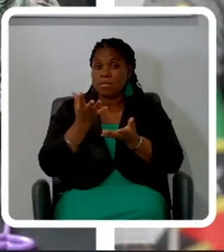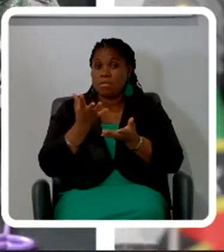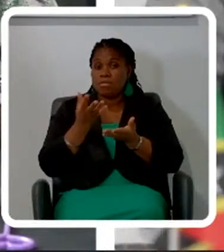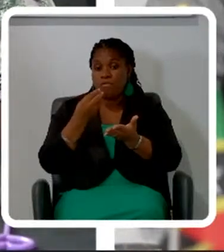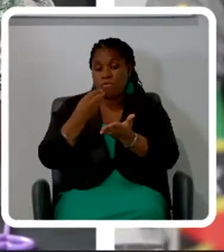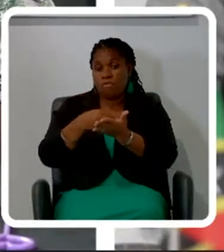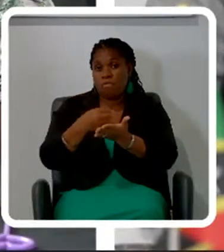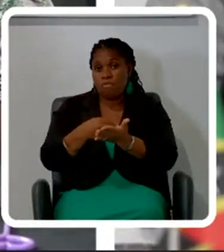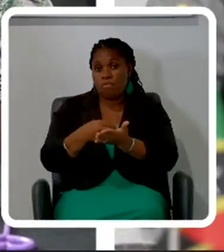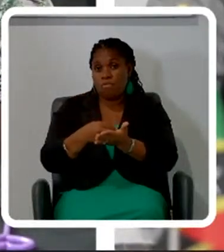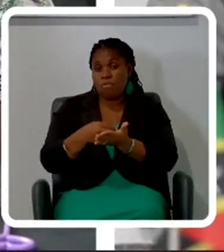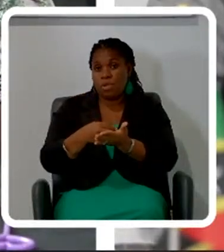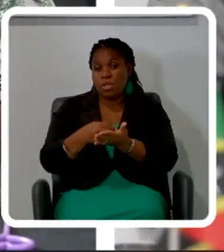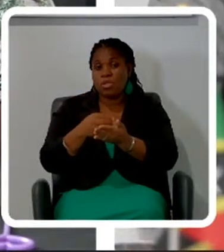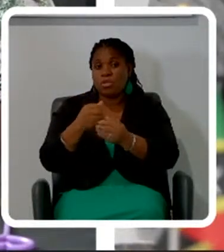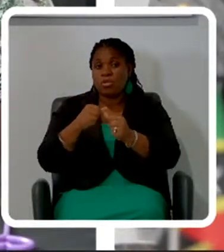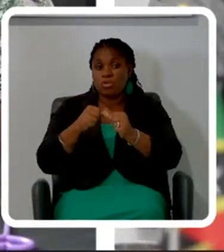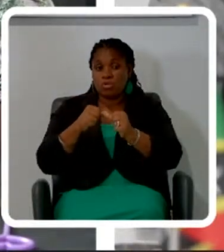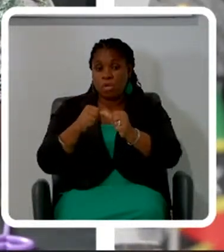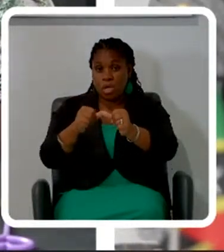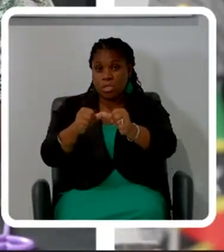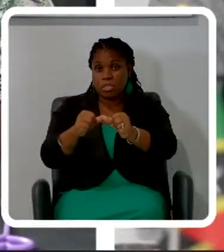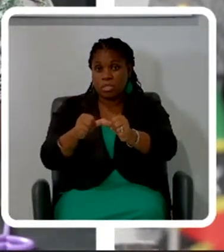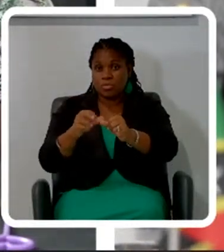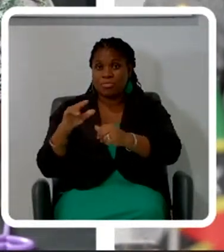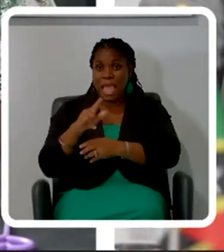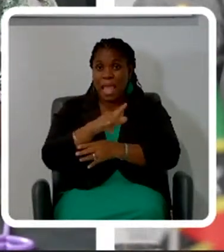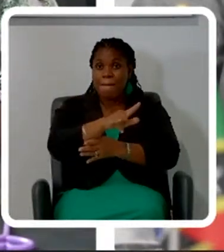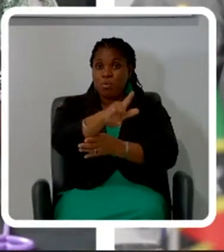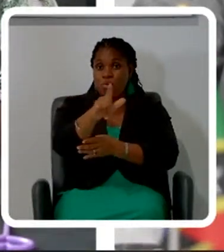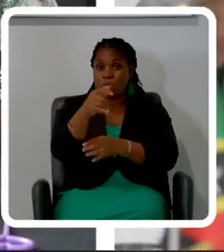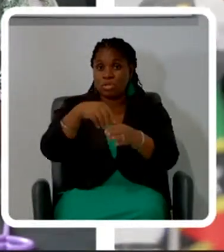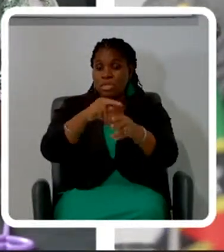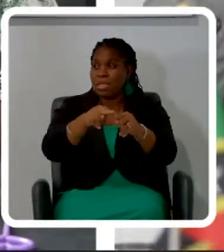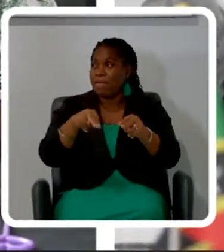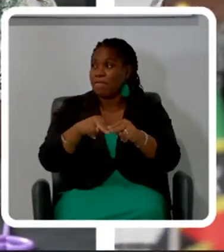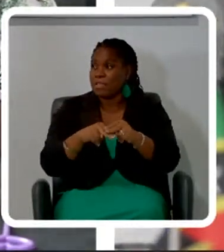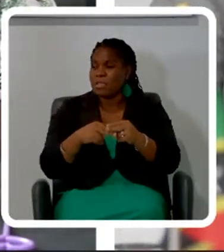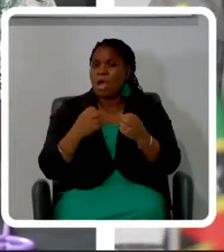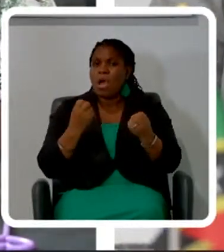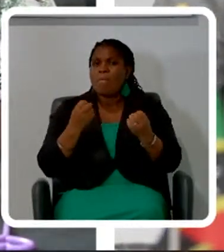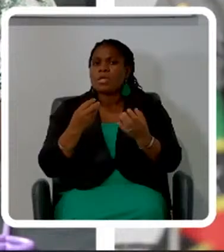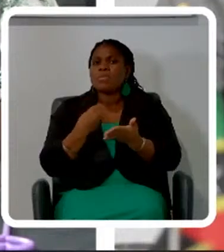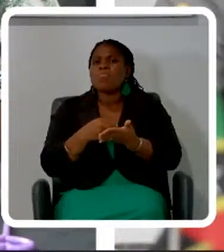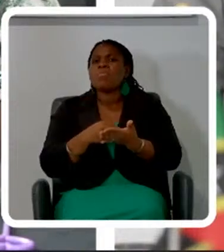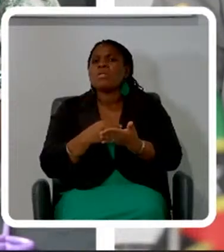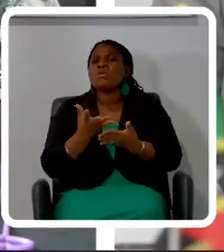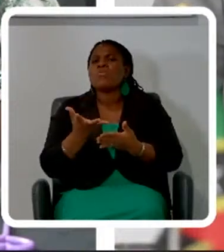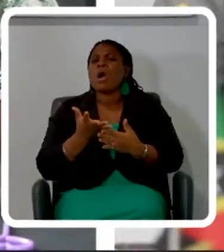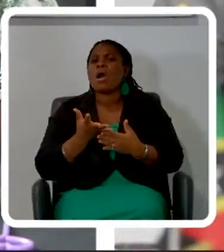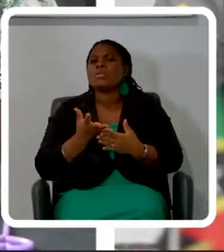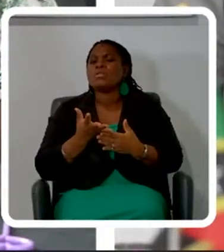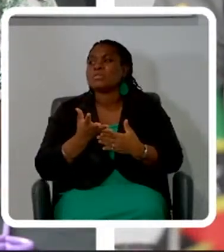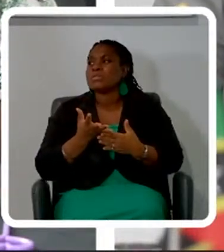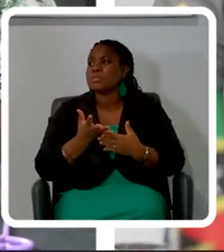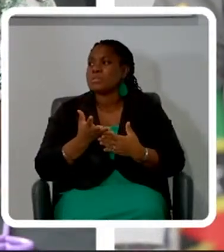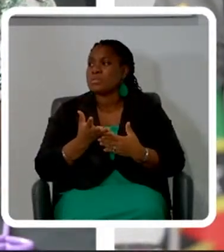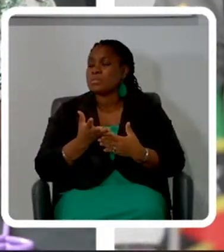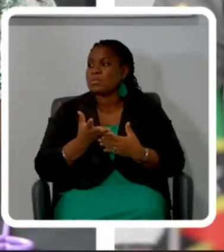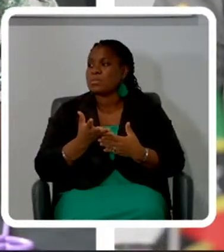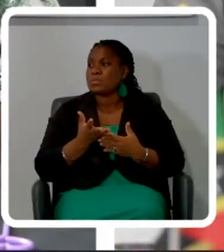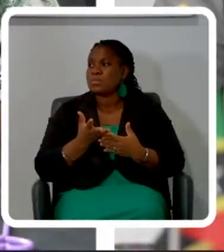Amory International Airport project. Yes. How much money did the Premier ask for, and approximately when will the funds be made